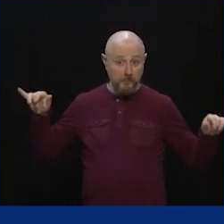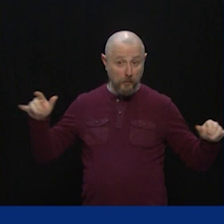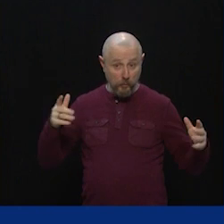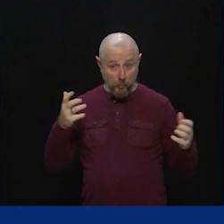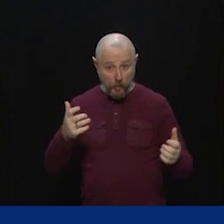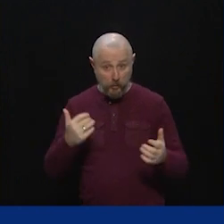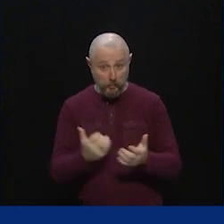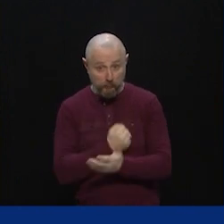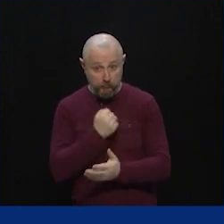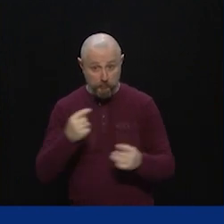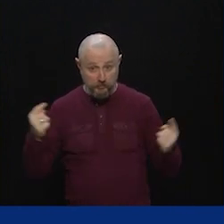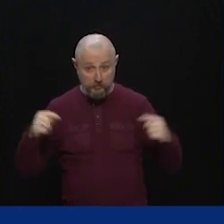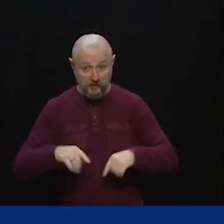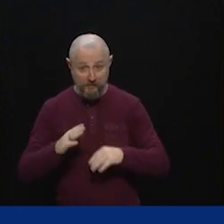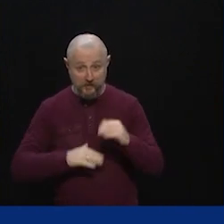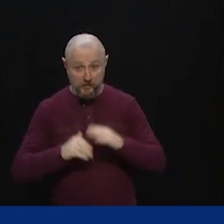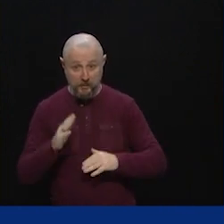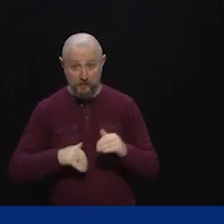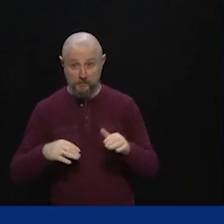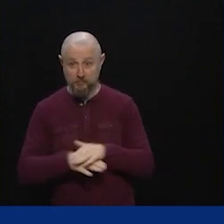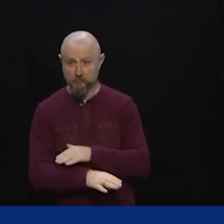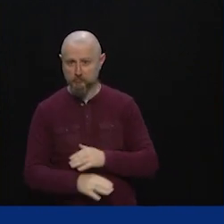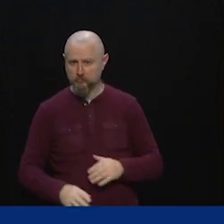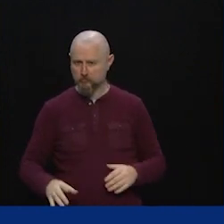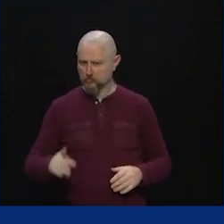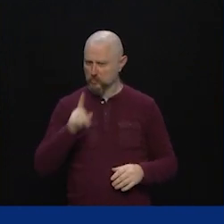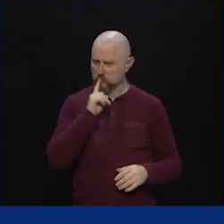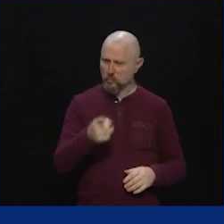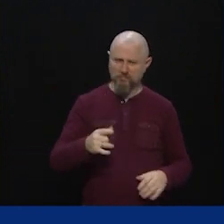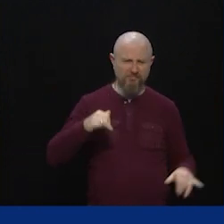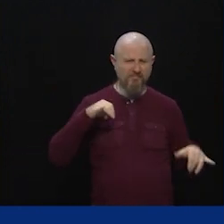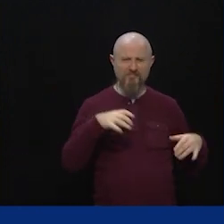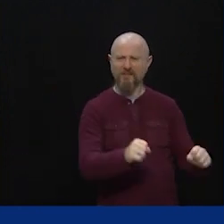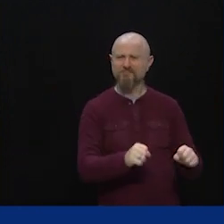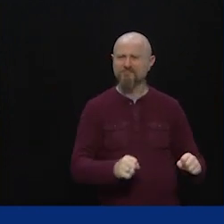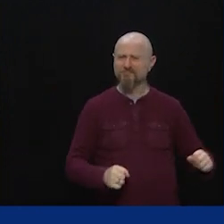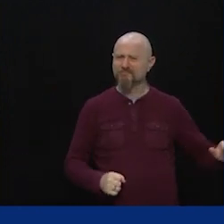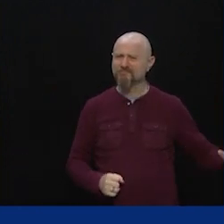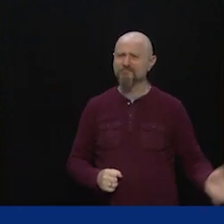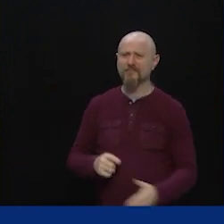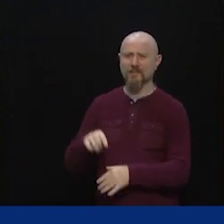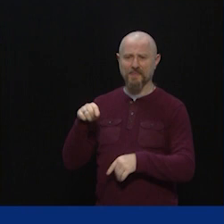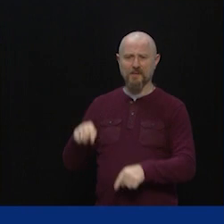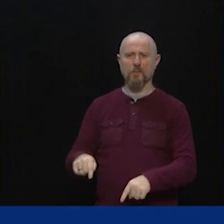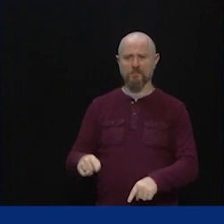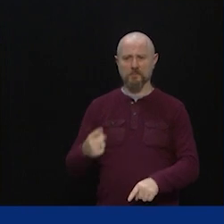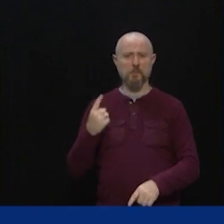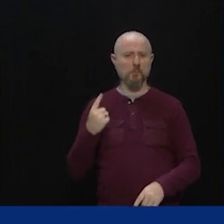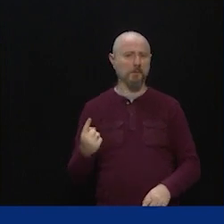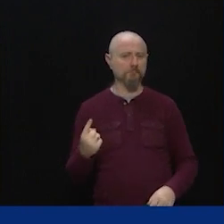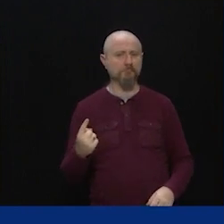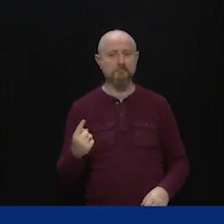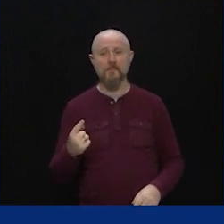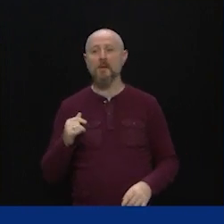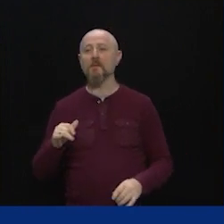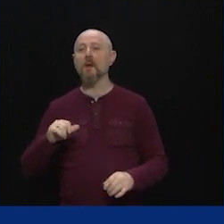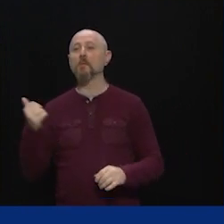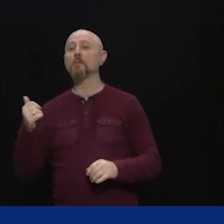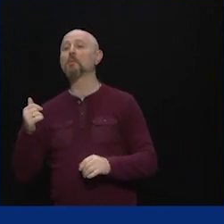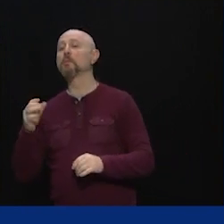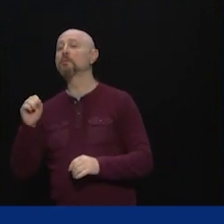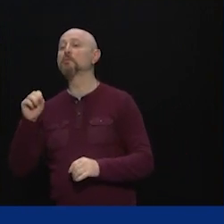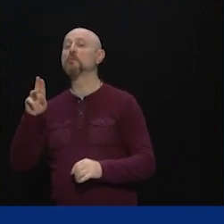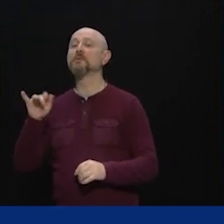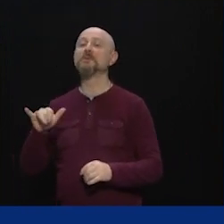yes. Of course we do. Then I thought, okay, we've got one campus here. What about every other SUNY campus? Can we use your facilities? So this is a brand